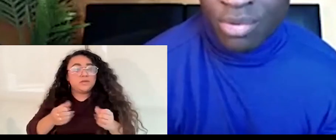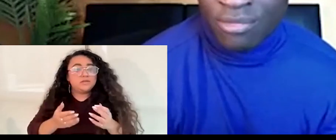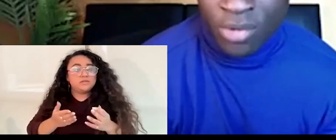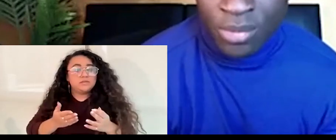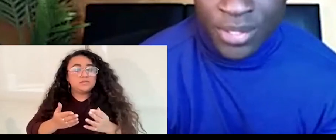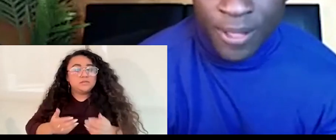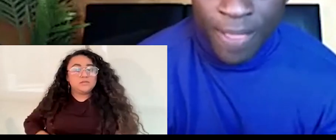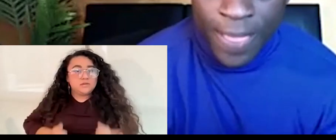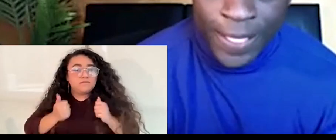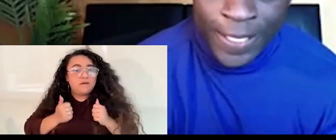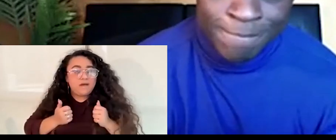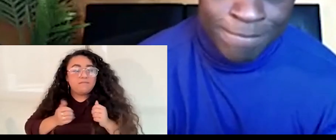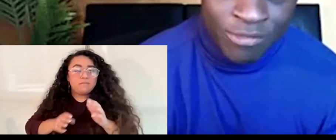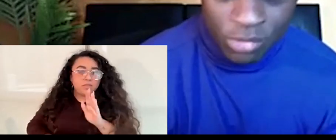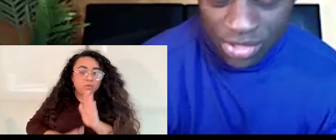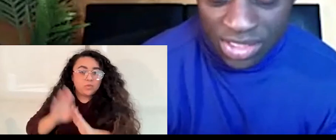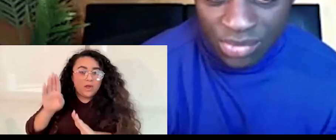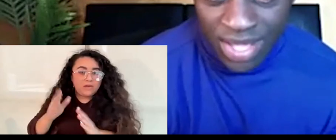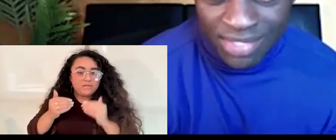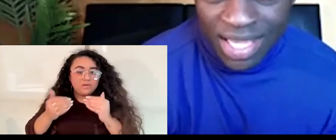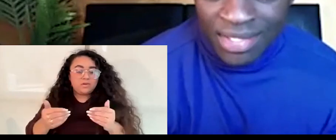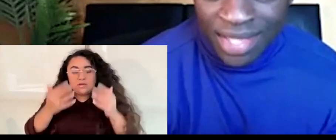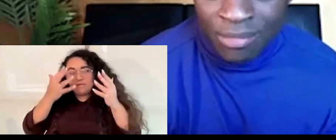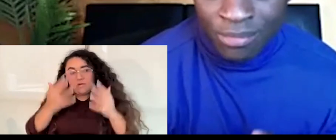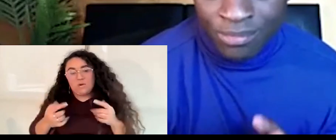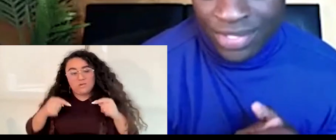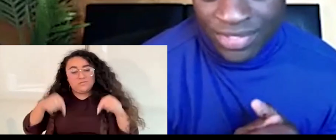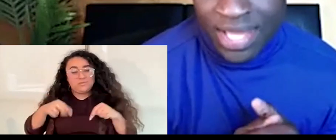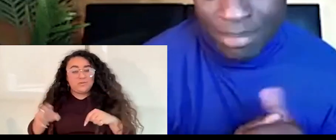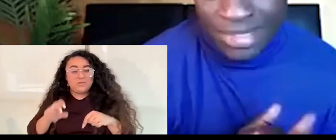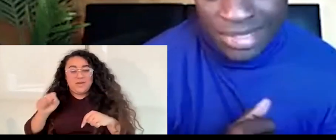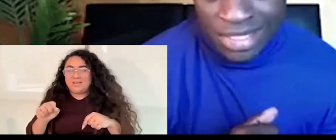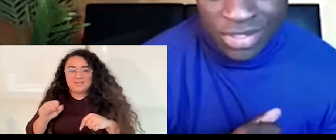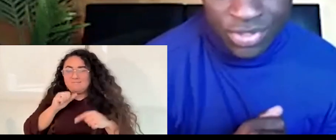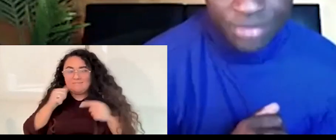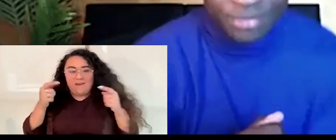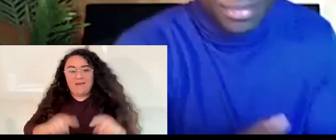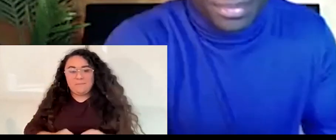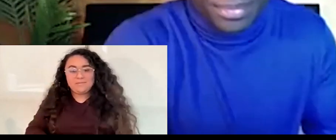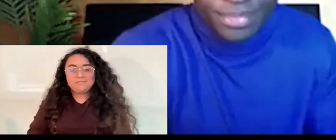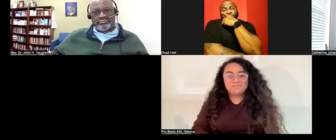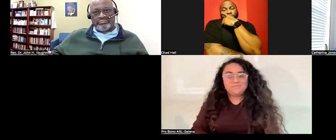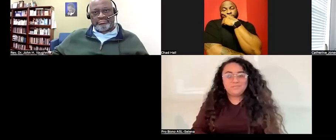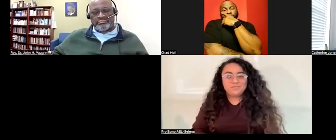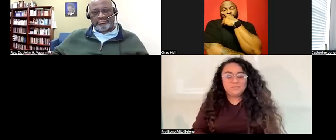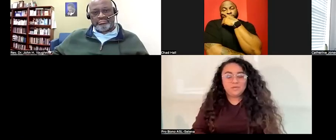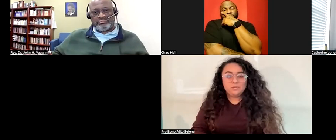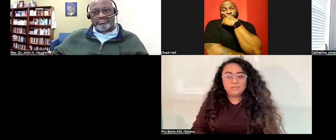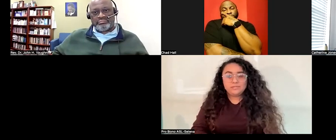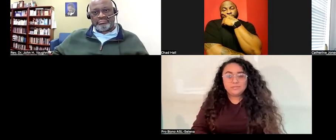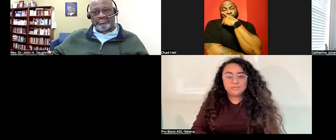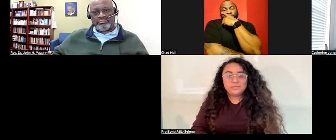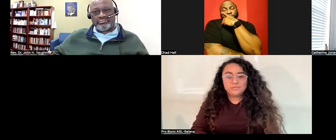thrive going forward. And unfortunately, we haven't gotten that to that place as a country.